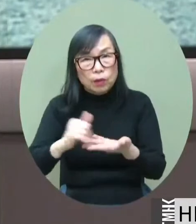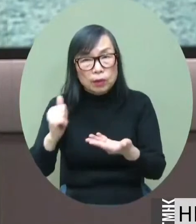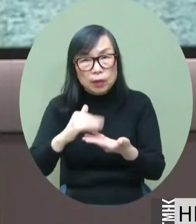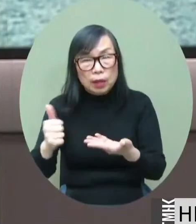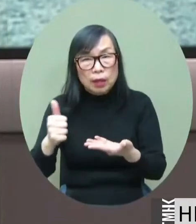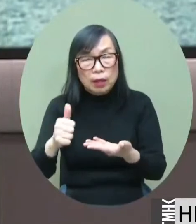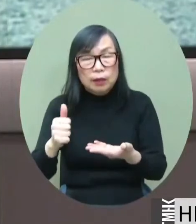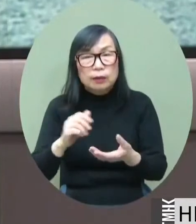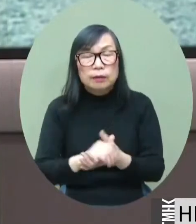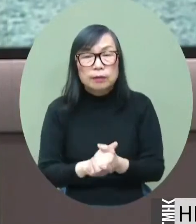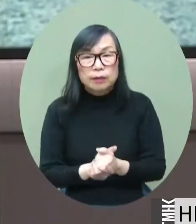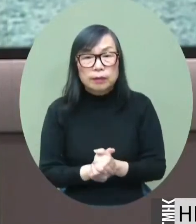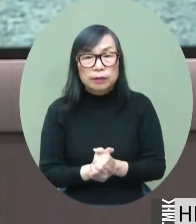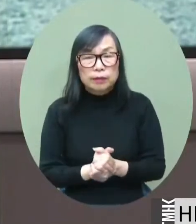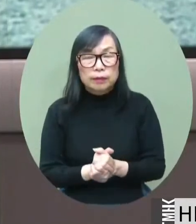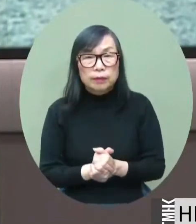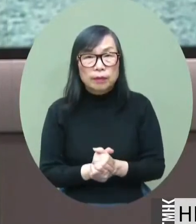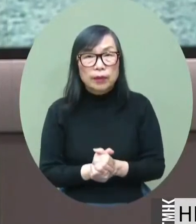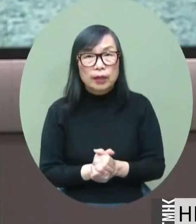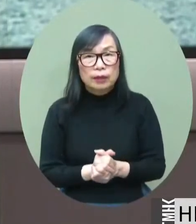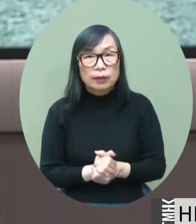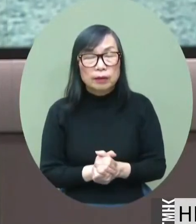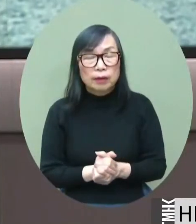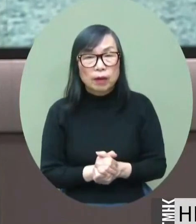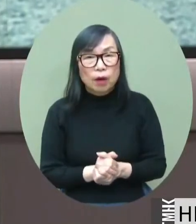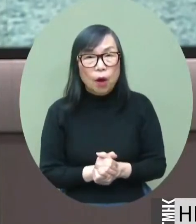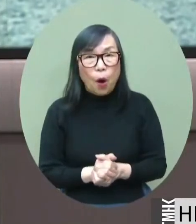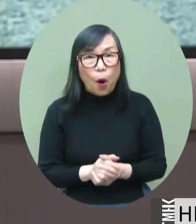personal hygiene at all times.